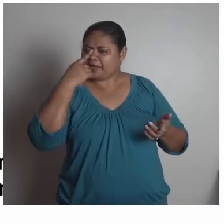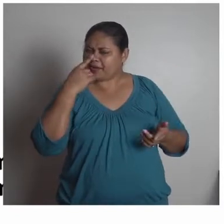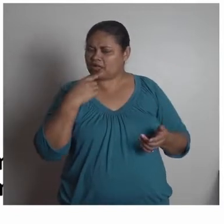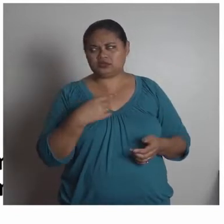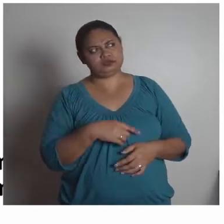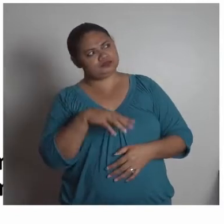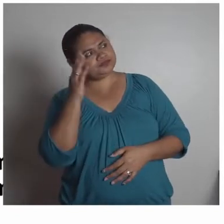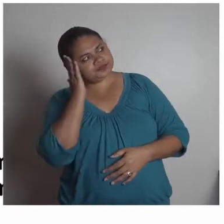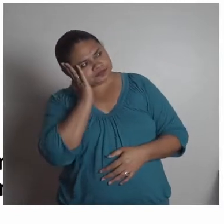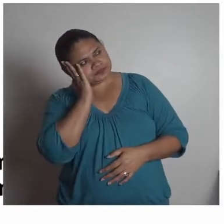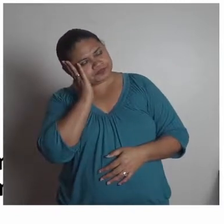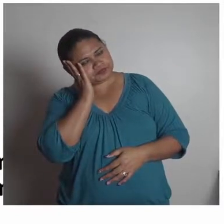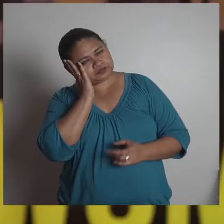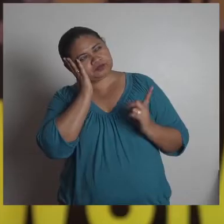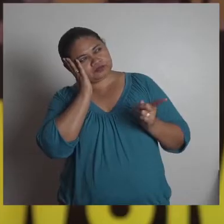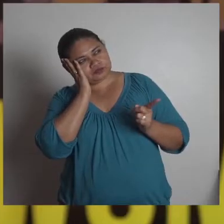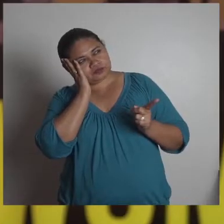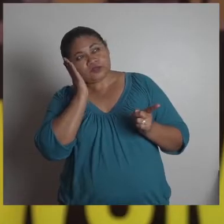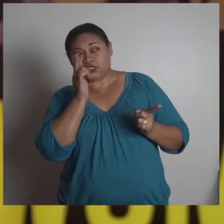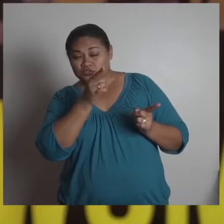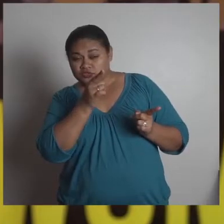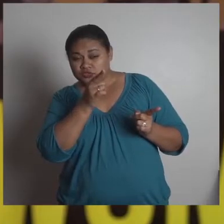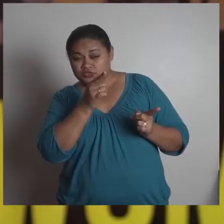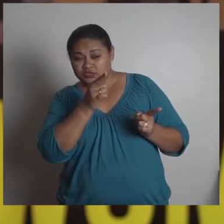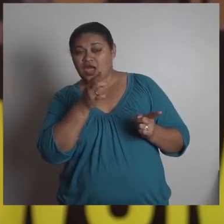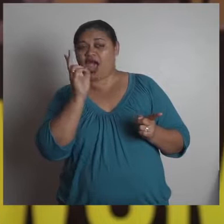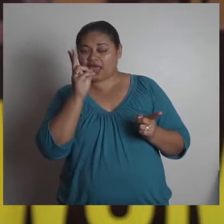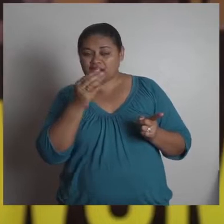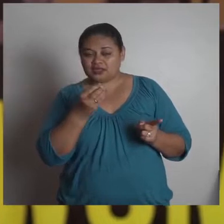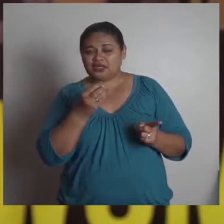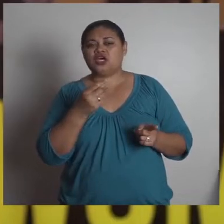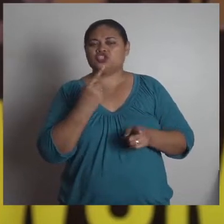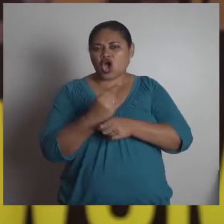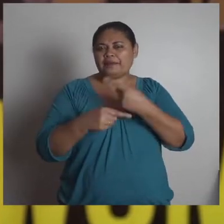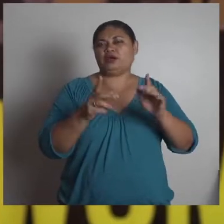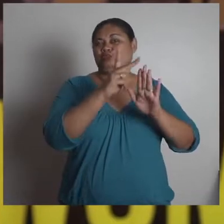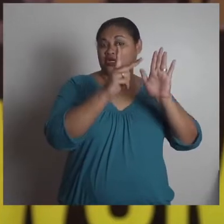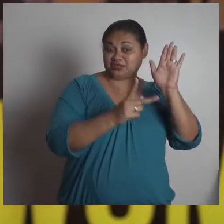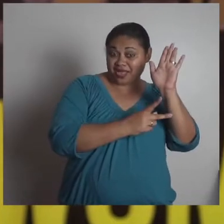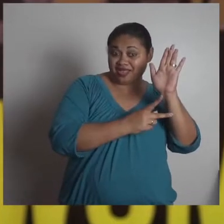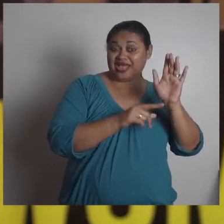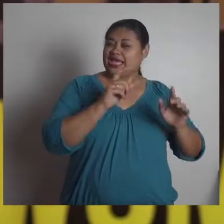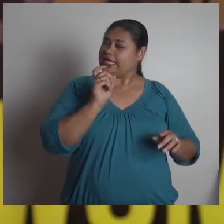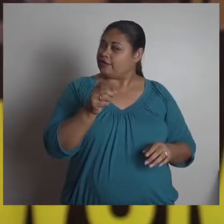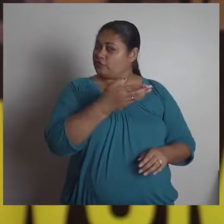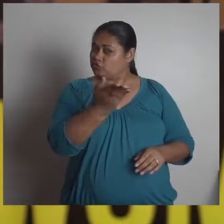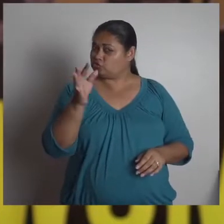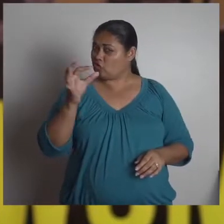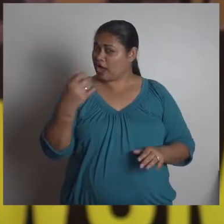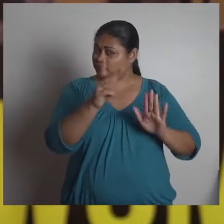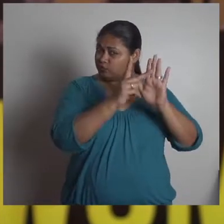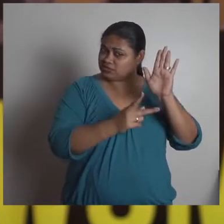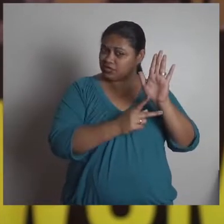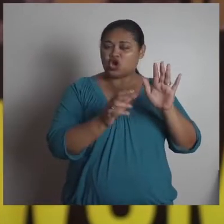or principles nowadays, people kind of look at you like, oh, okay, she's rabbiting on again about these